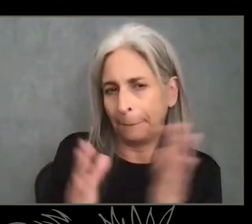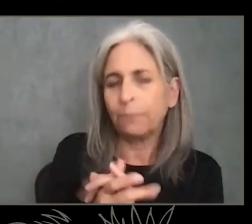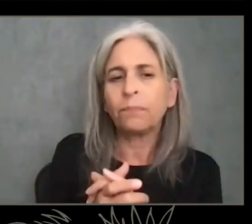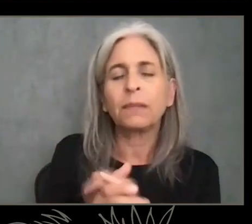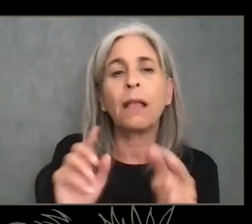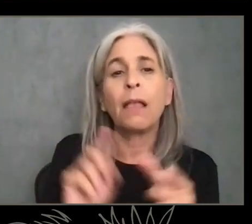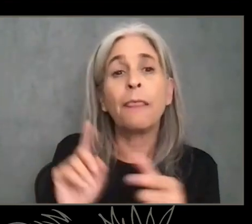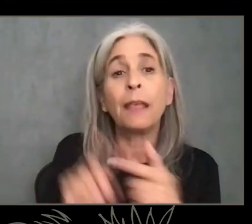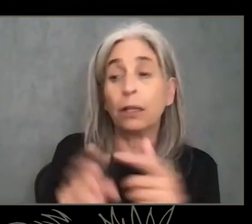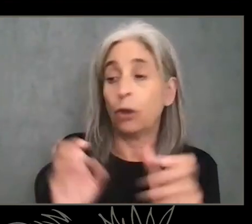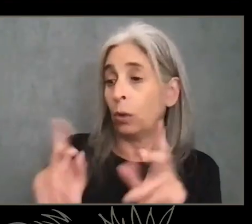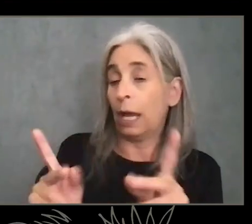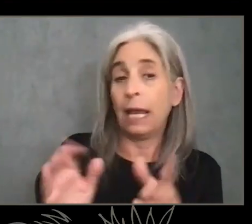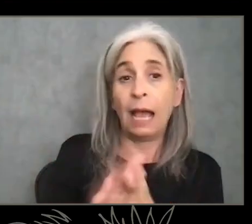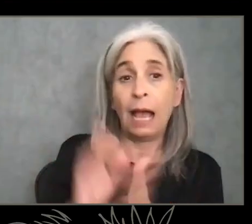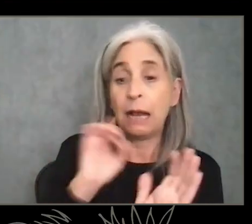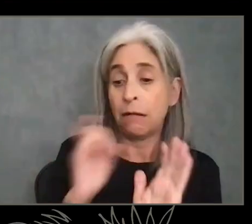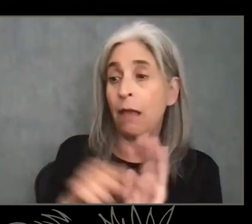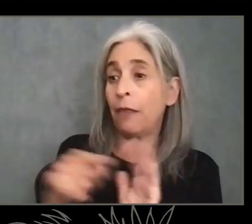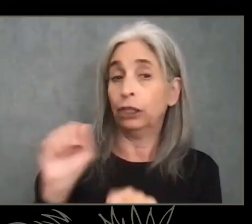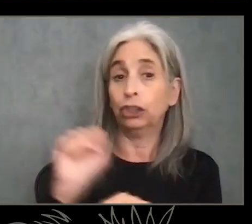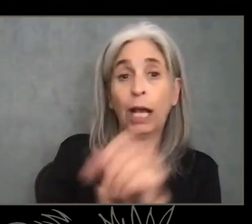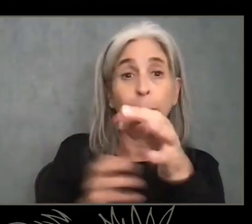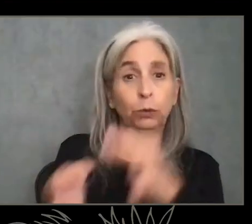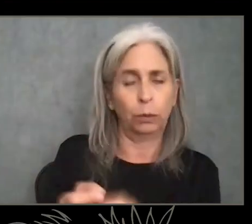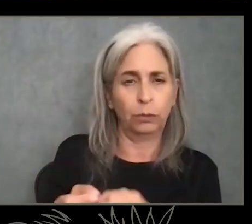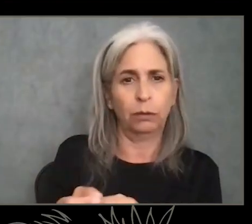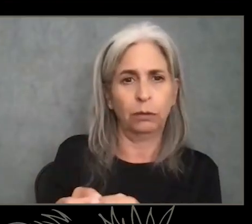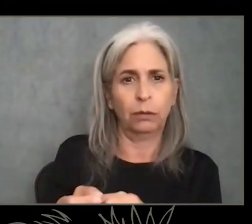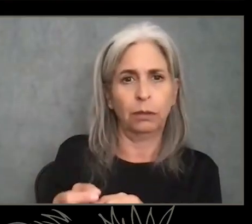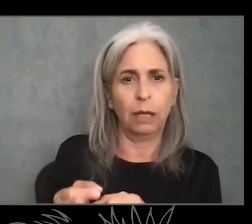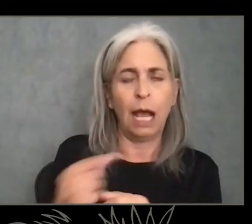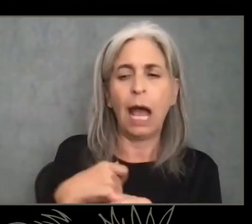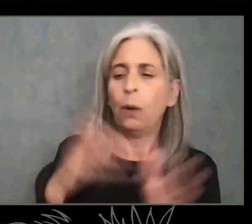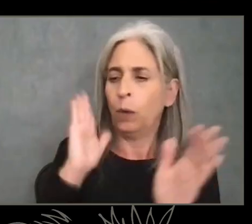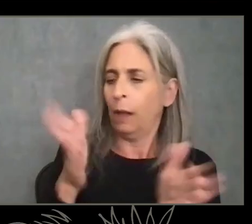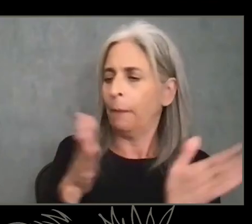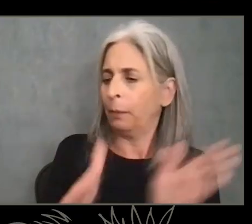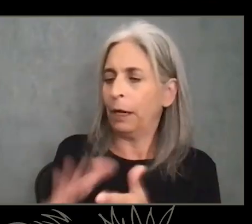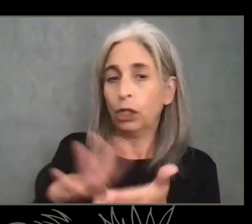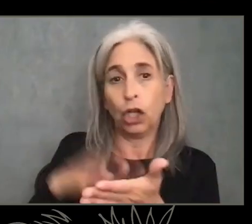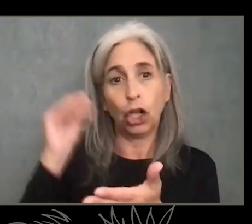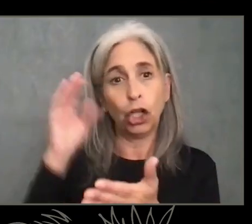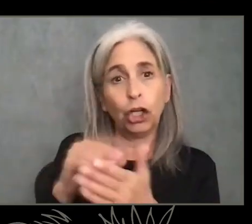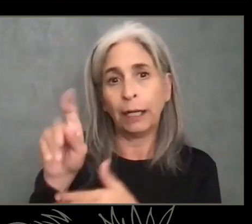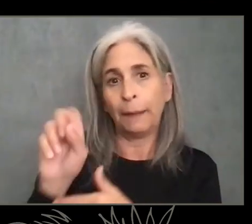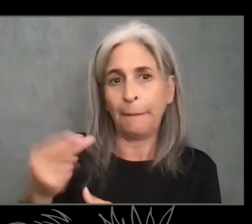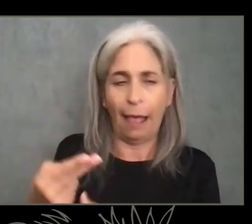So, and then it says, OK, I detected this is a job description. Let me prepare like a learning path.